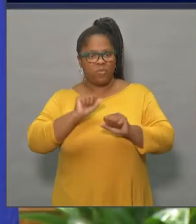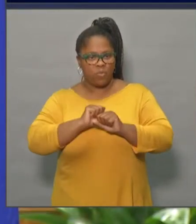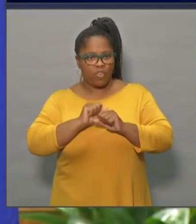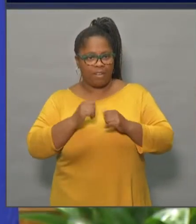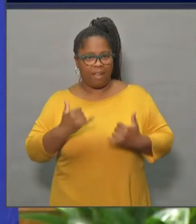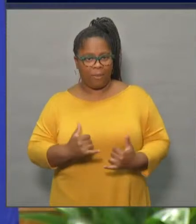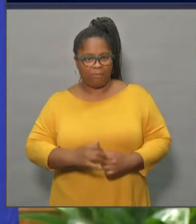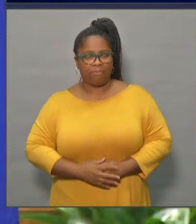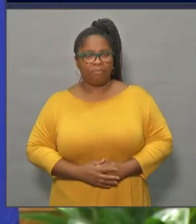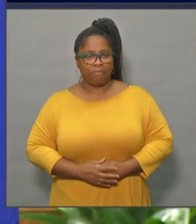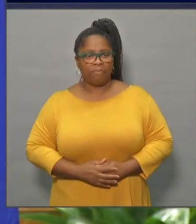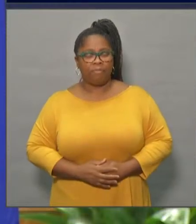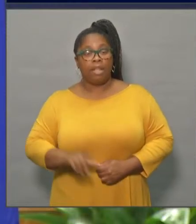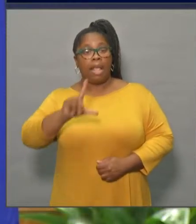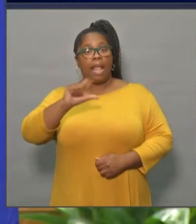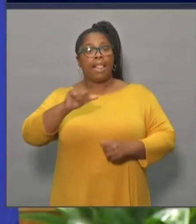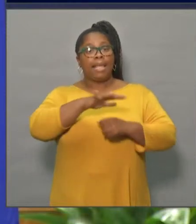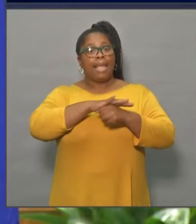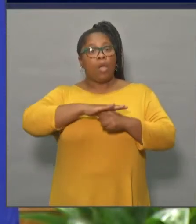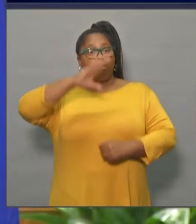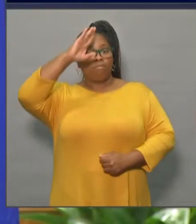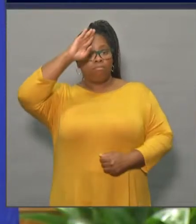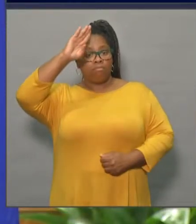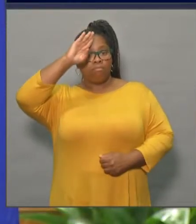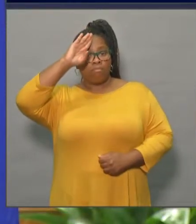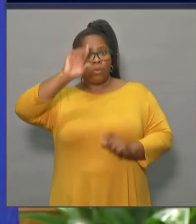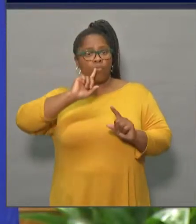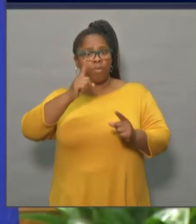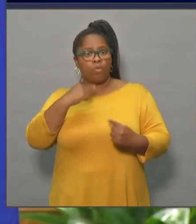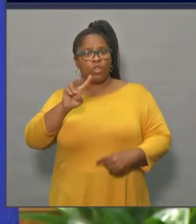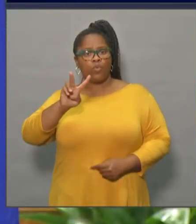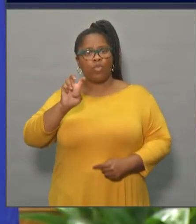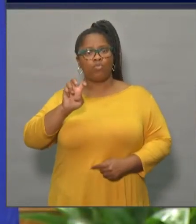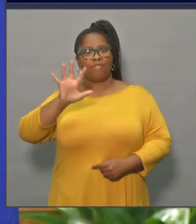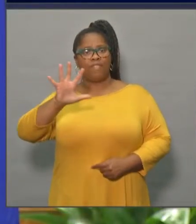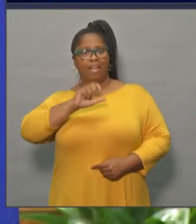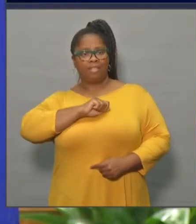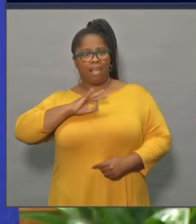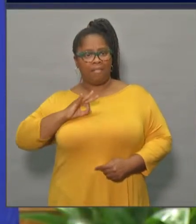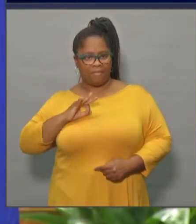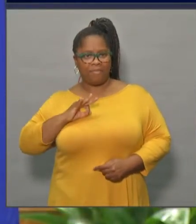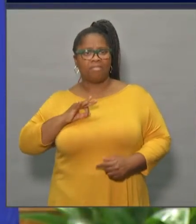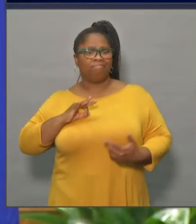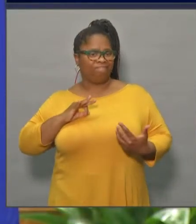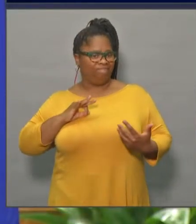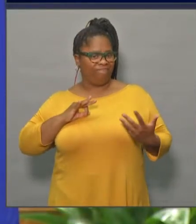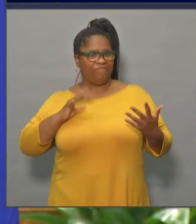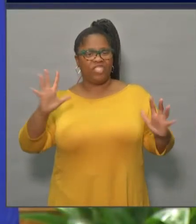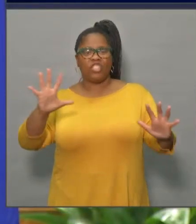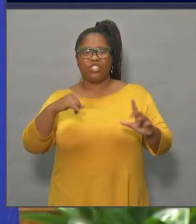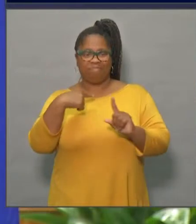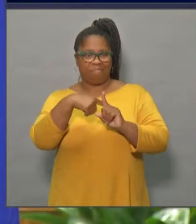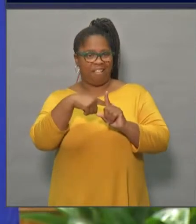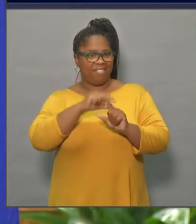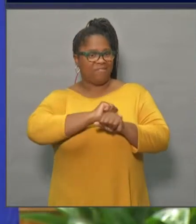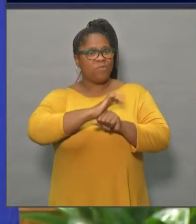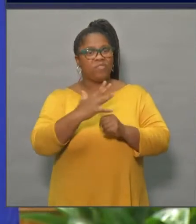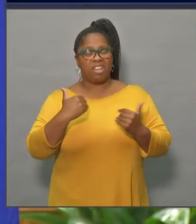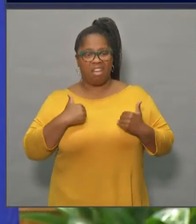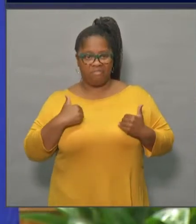The LA County Fire Department is reporting 205 staff members that have tested positive for